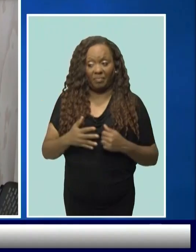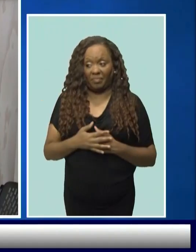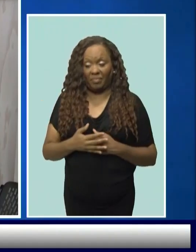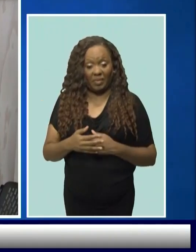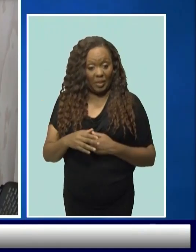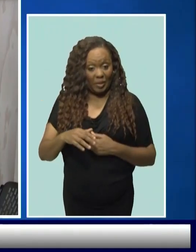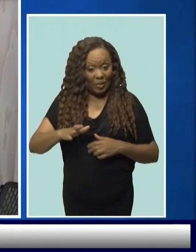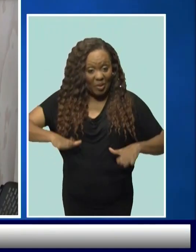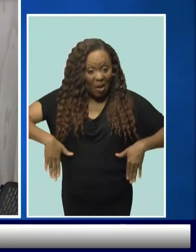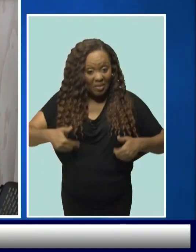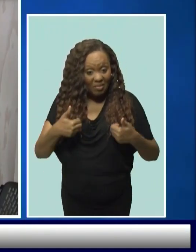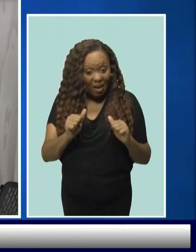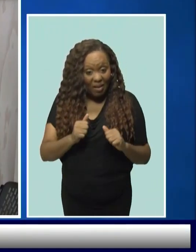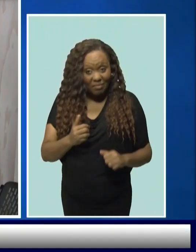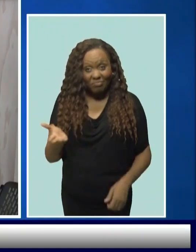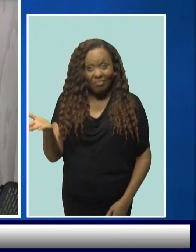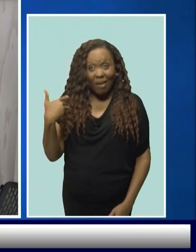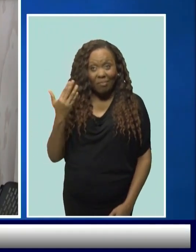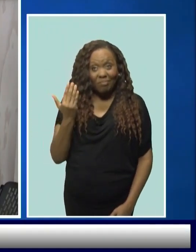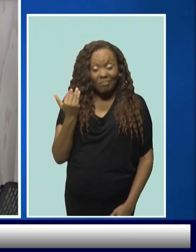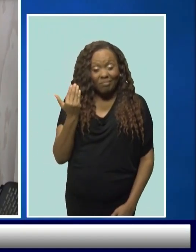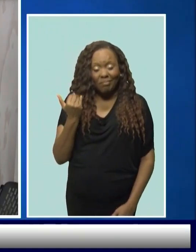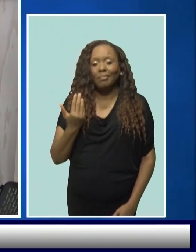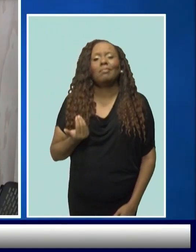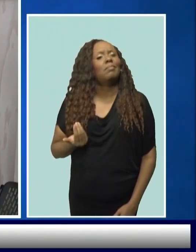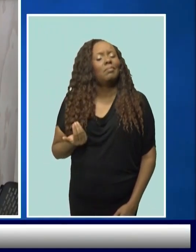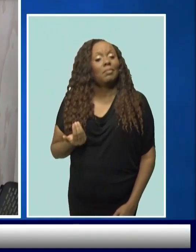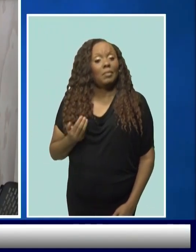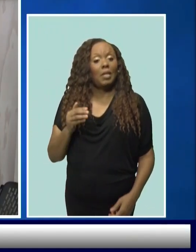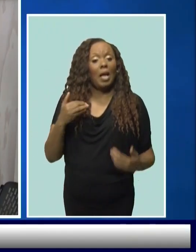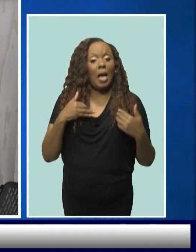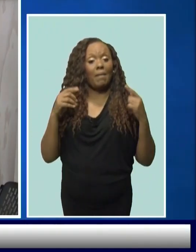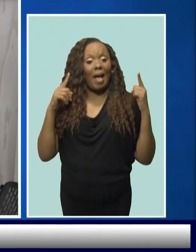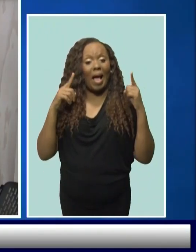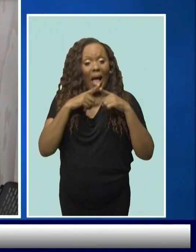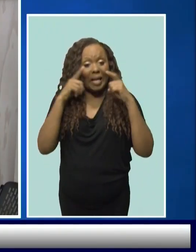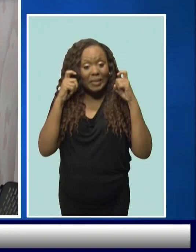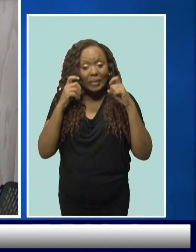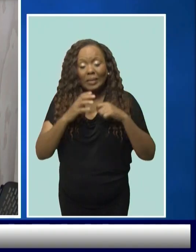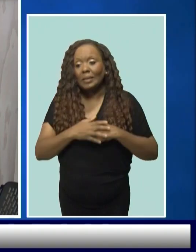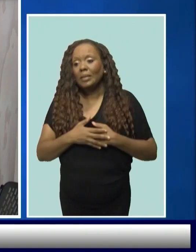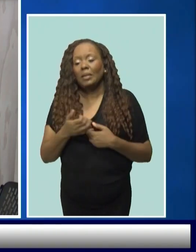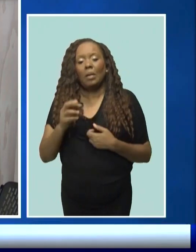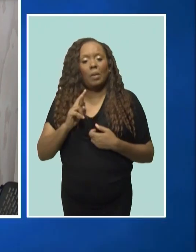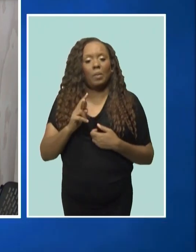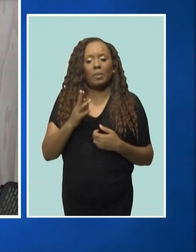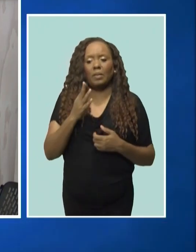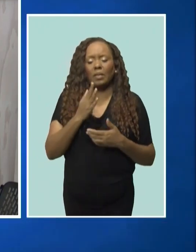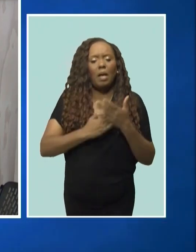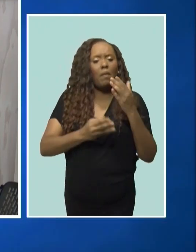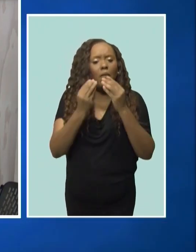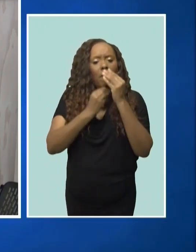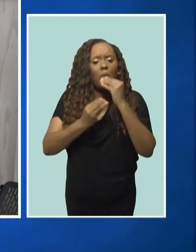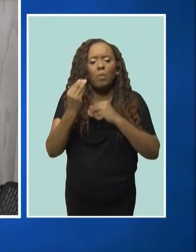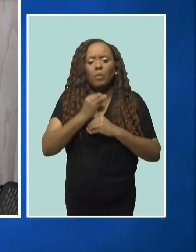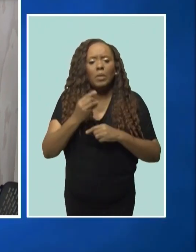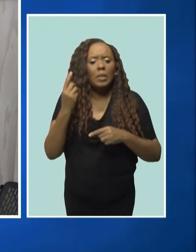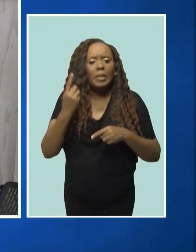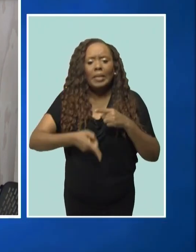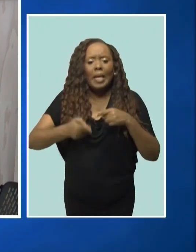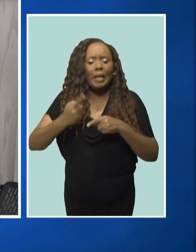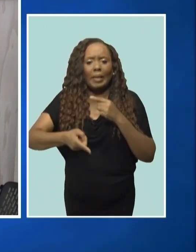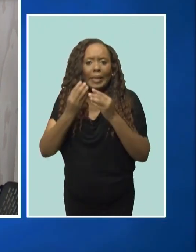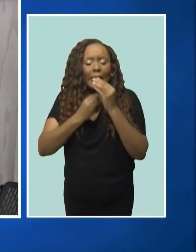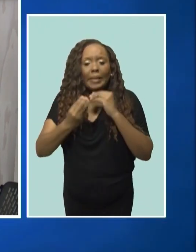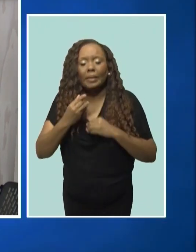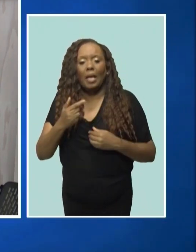before, definitely come here. If you have allergies, if you have dietary restrictions, I always work with people. I maneuver to